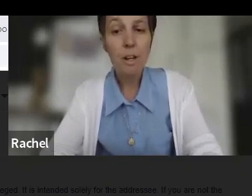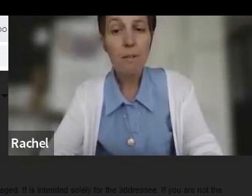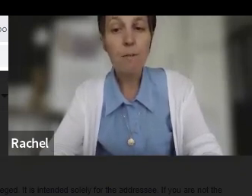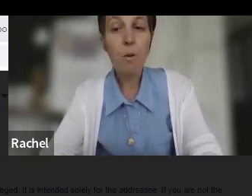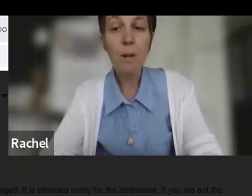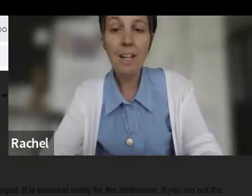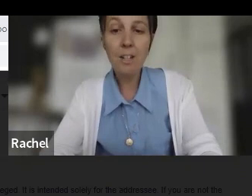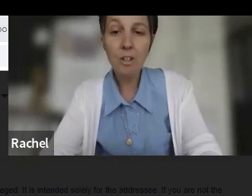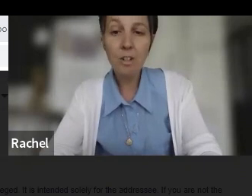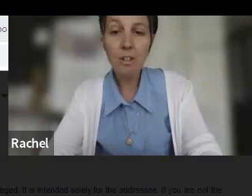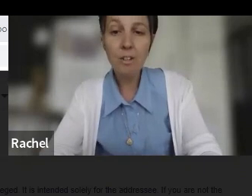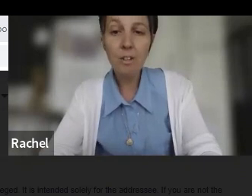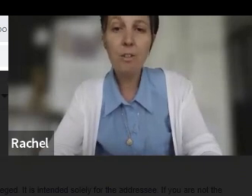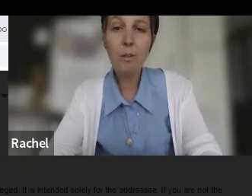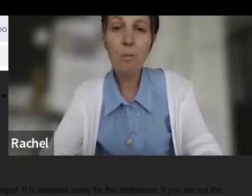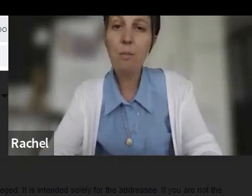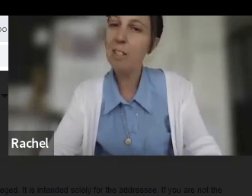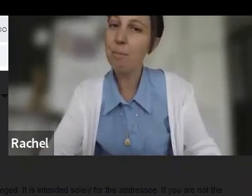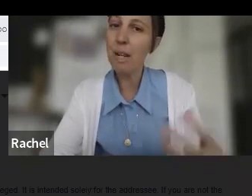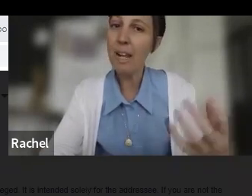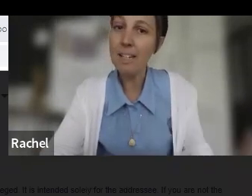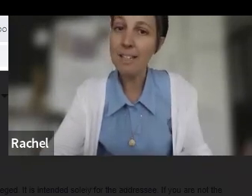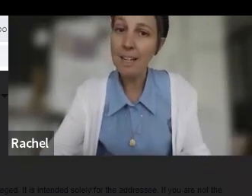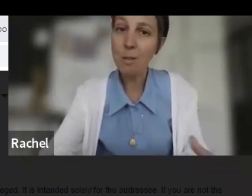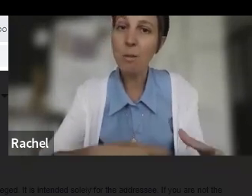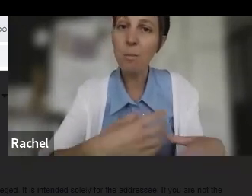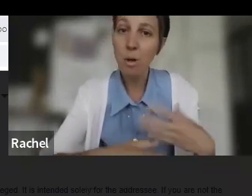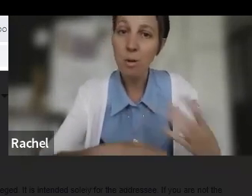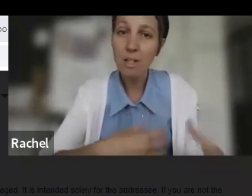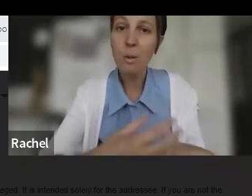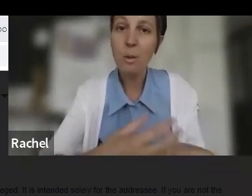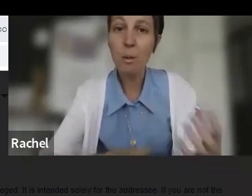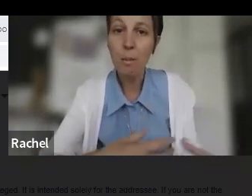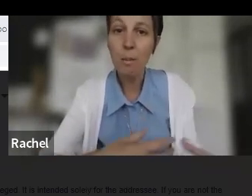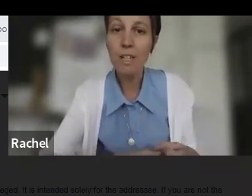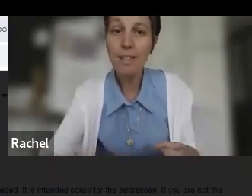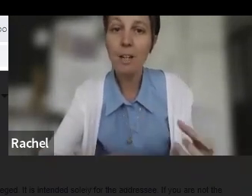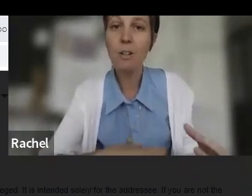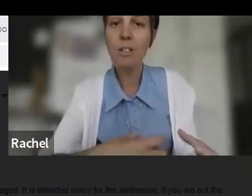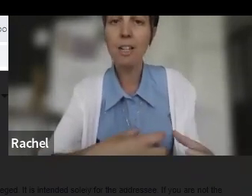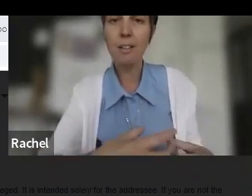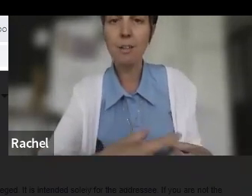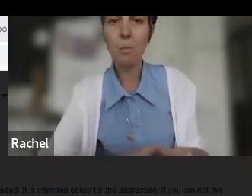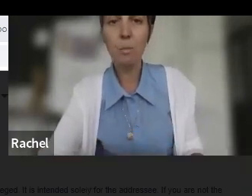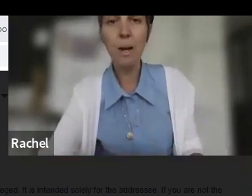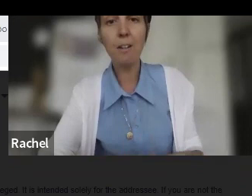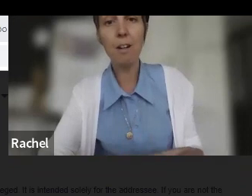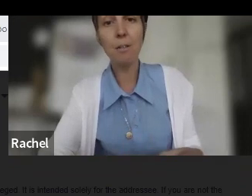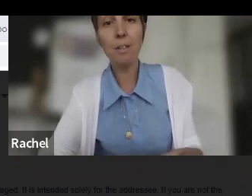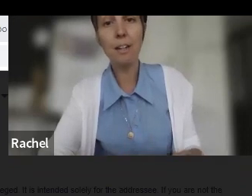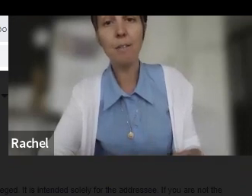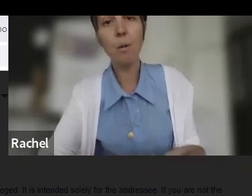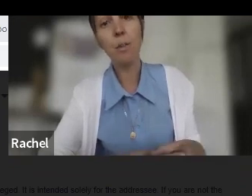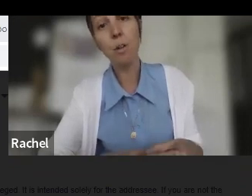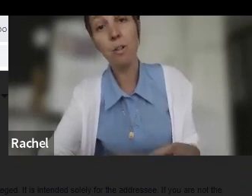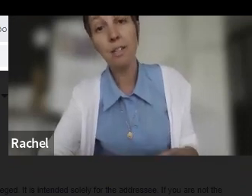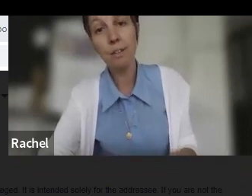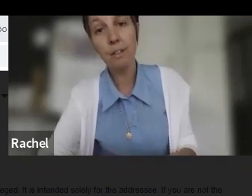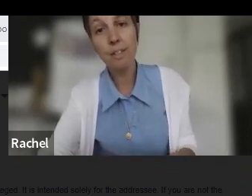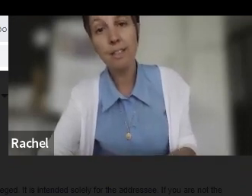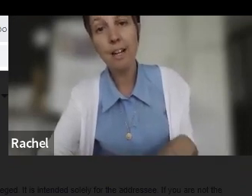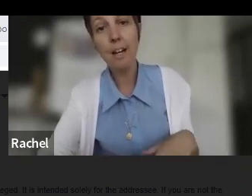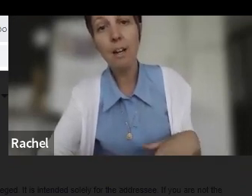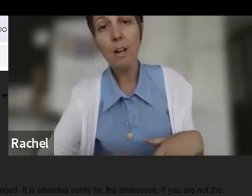and CAPs do formulation with somebody, which is a bit like an assessment, but going into a little bit more detail and understanding someone's background, kind of what the